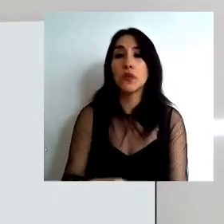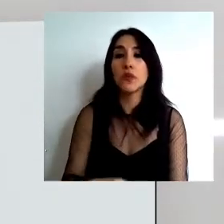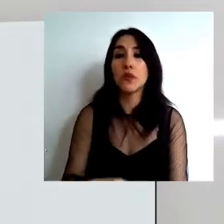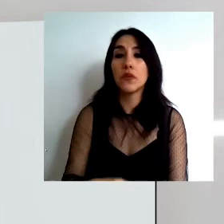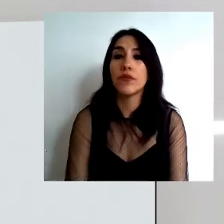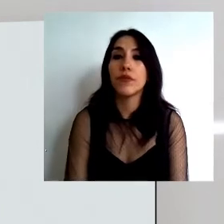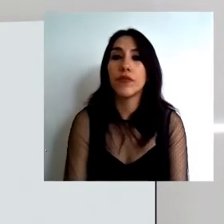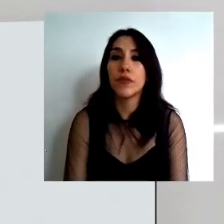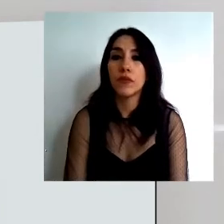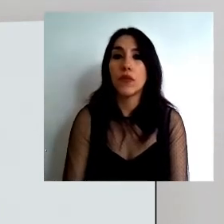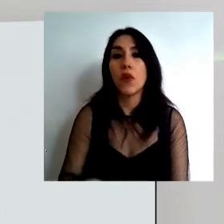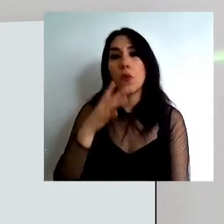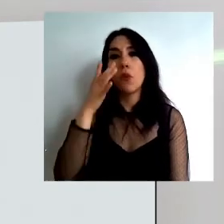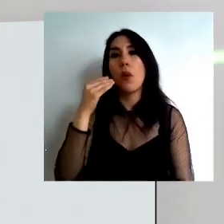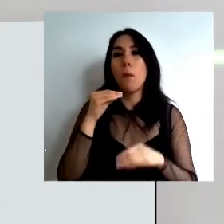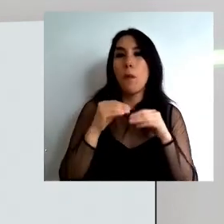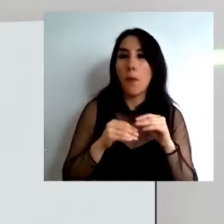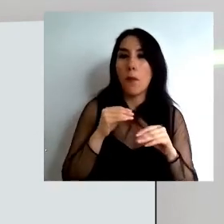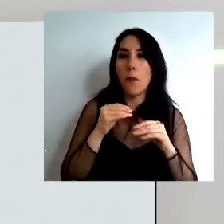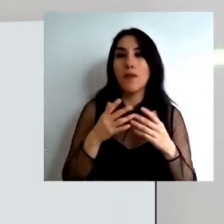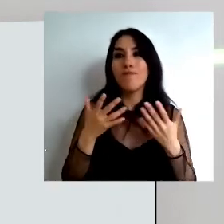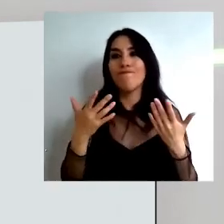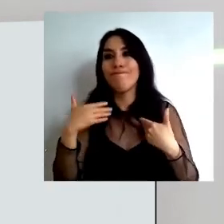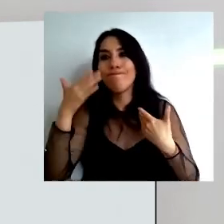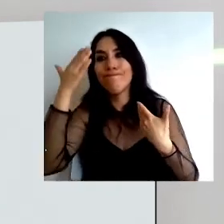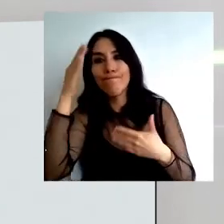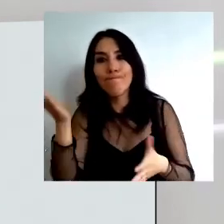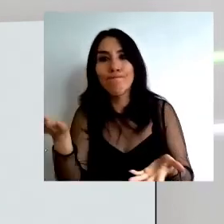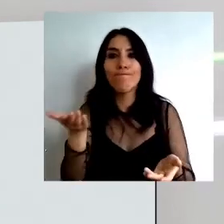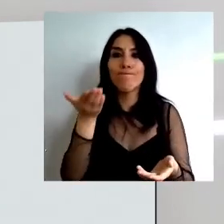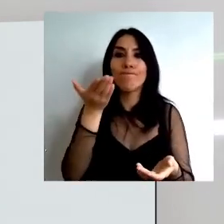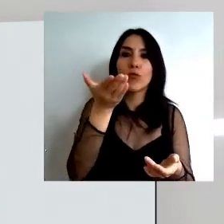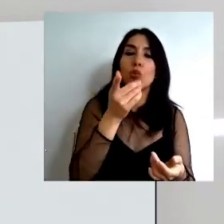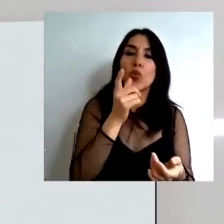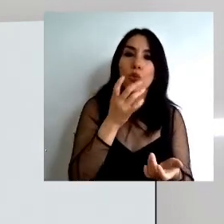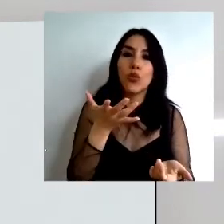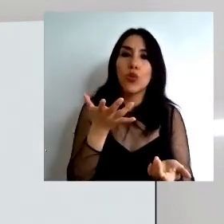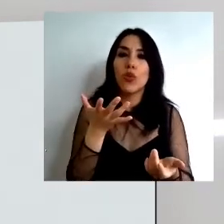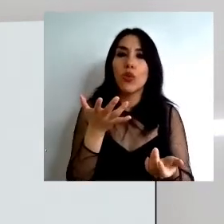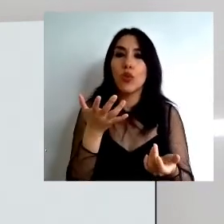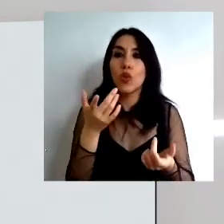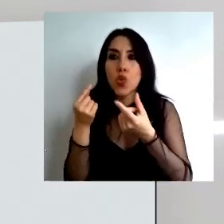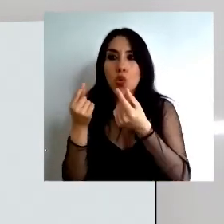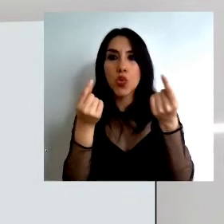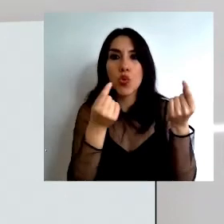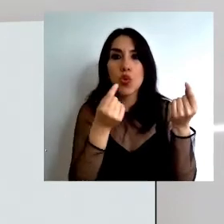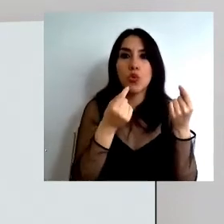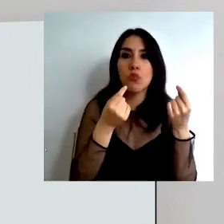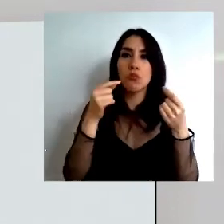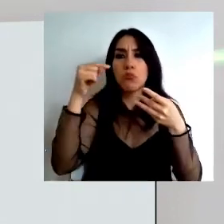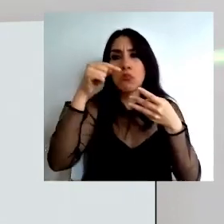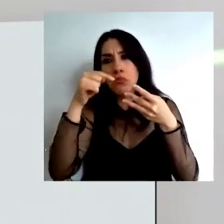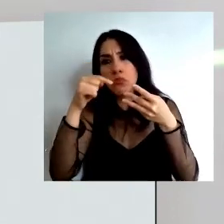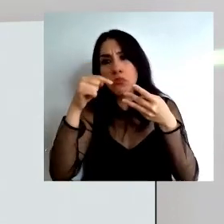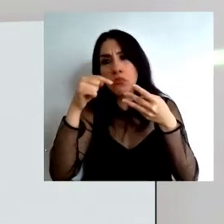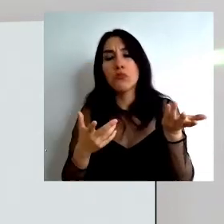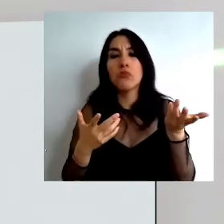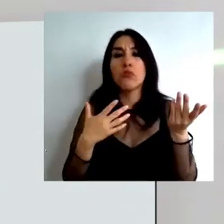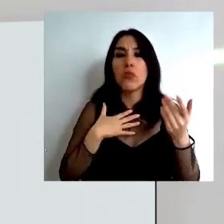if you have lots of effort to measure your impact, partners will not do. So partners will not